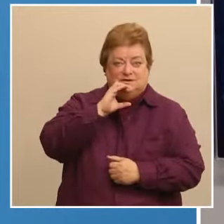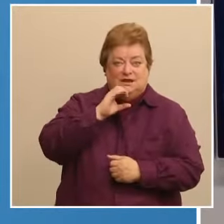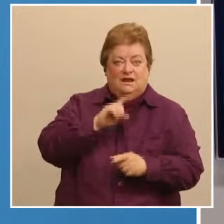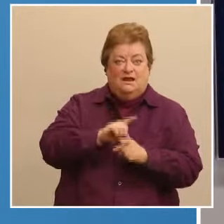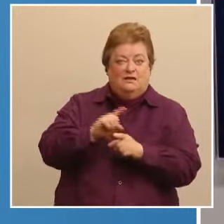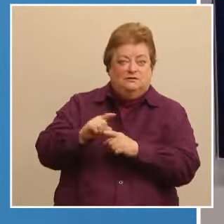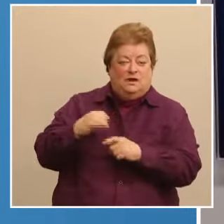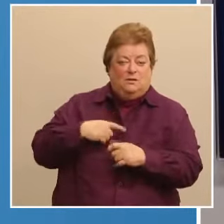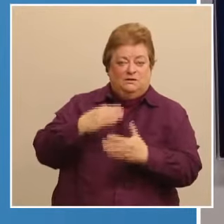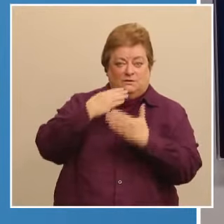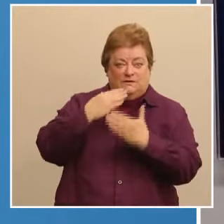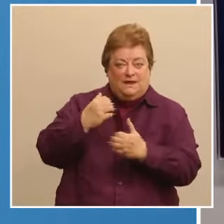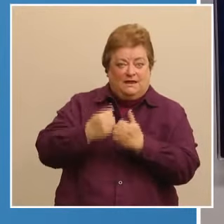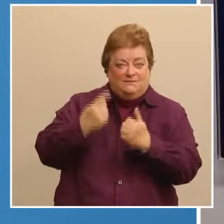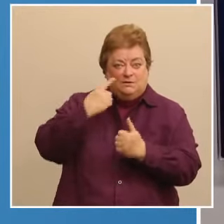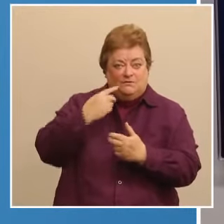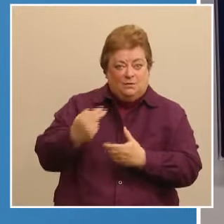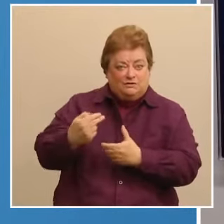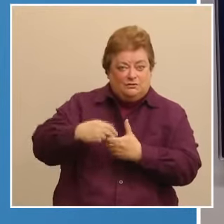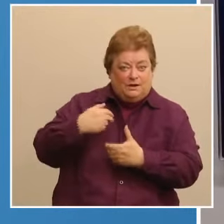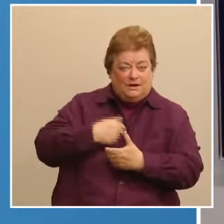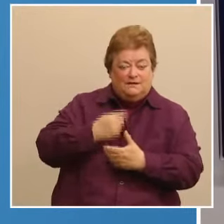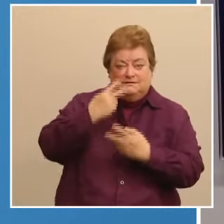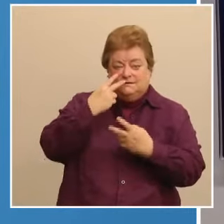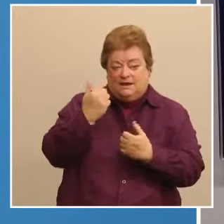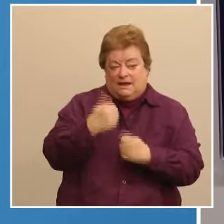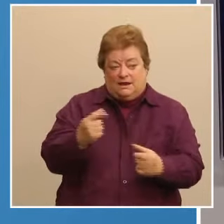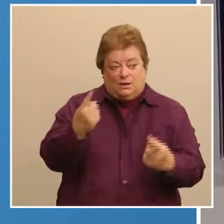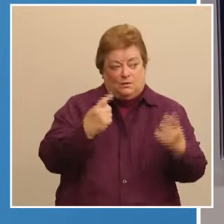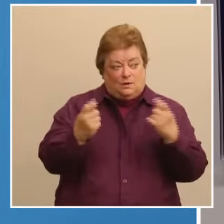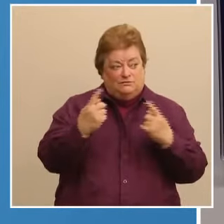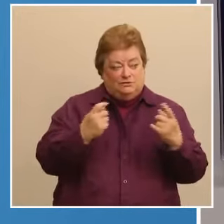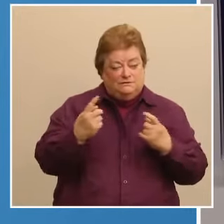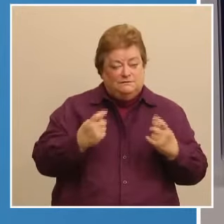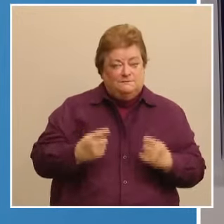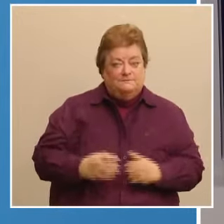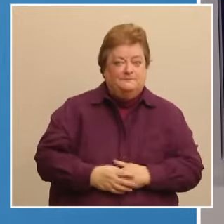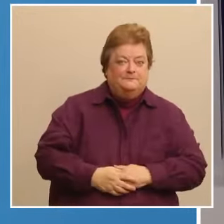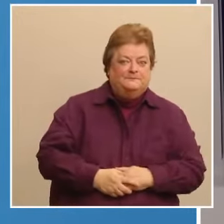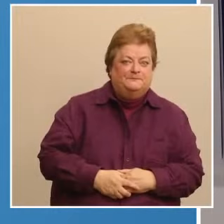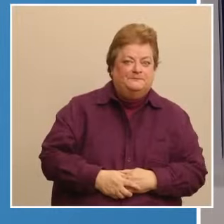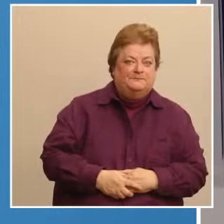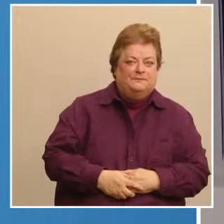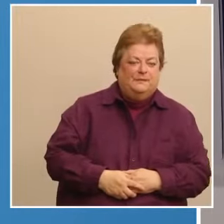thank everyone once again for tuning in and see if there are any questions we can answer.